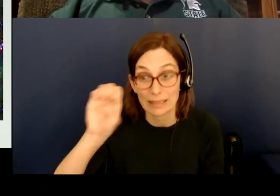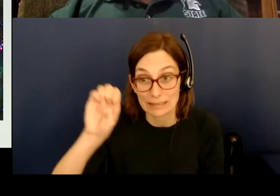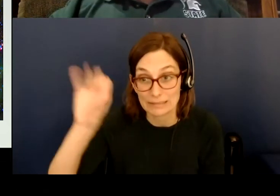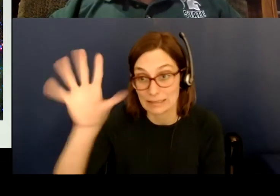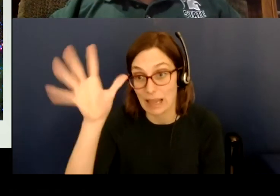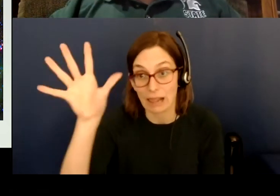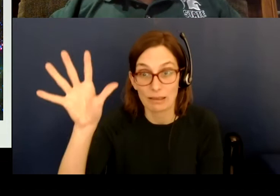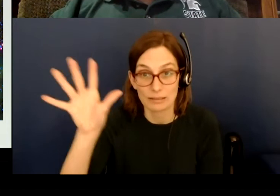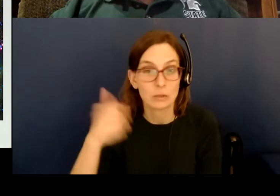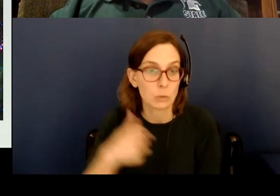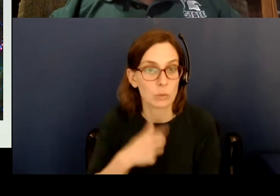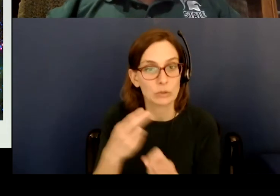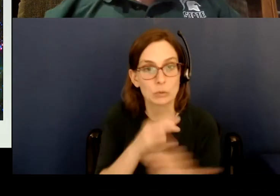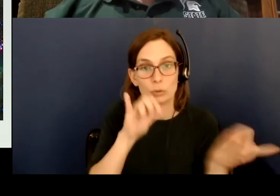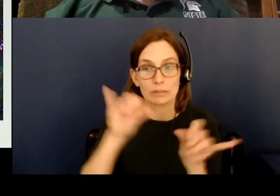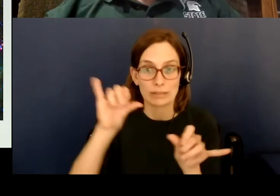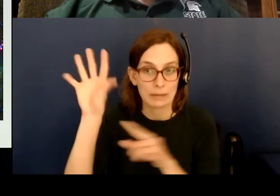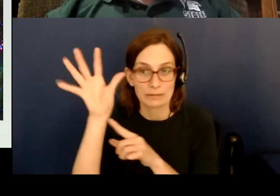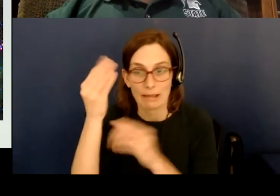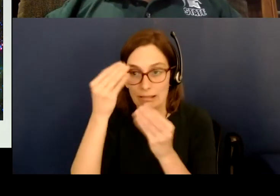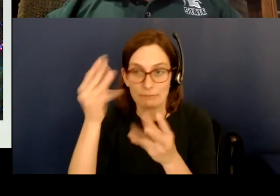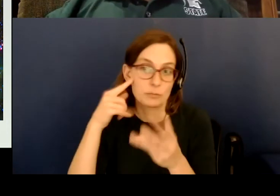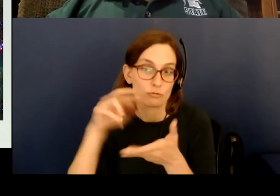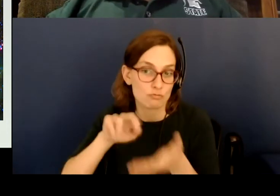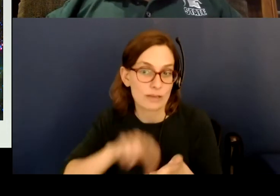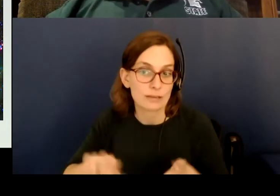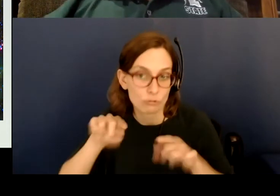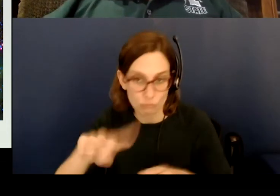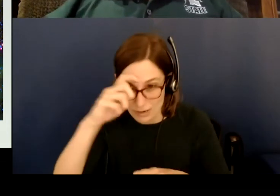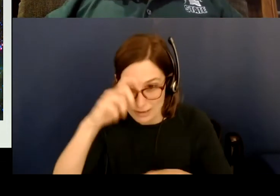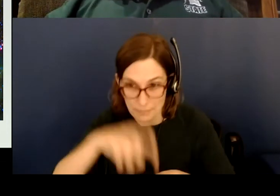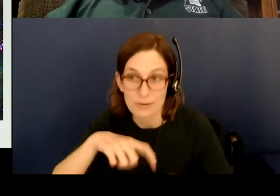used that same satellite data for research during the summer. And